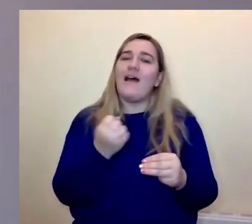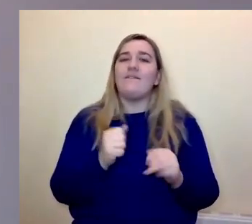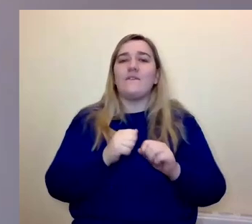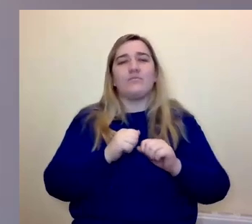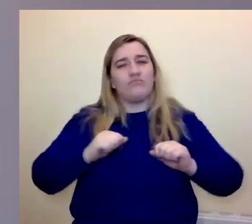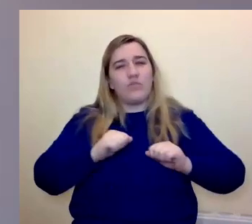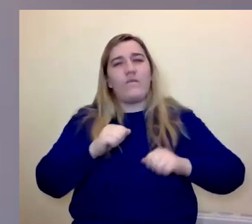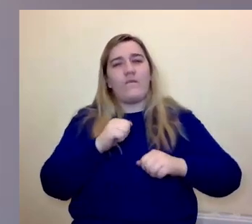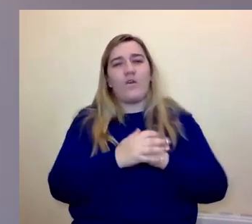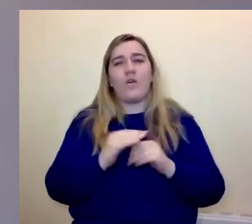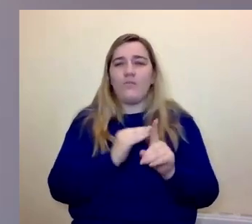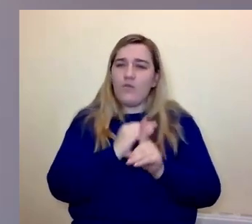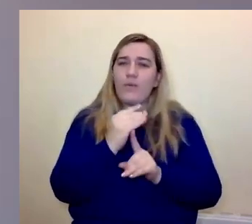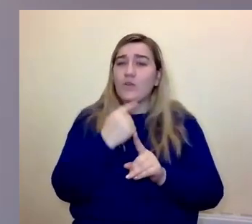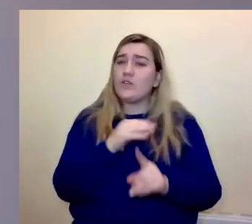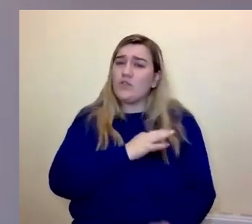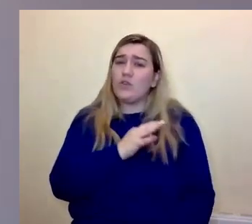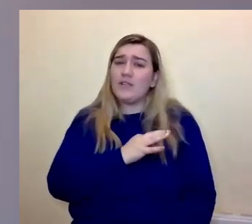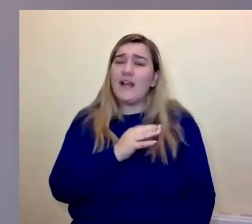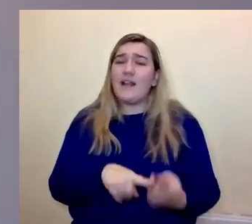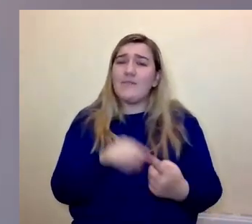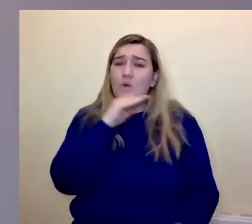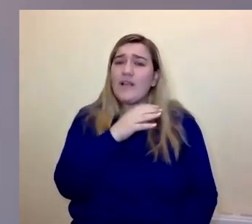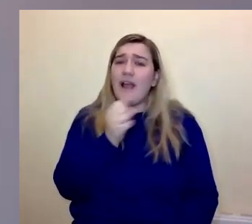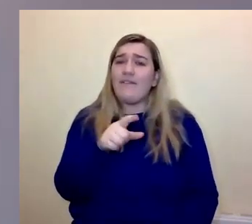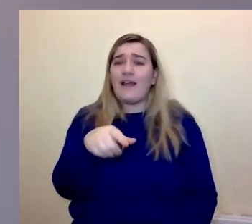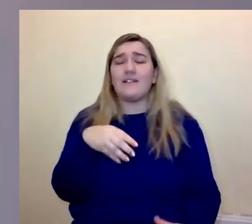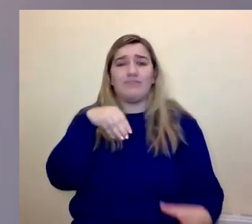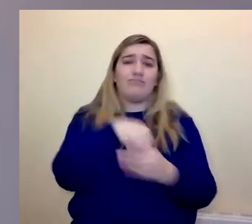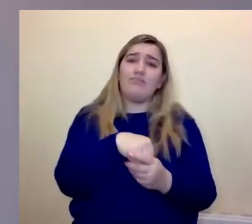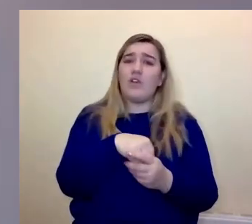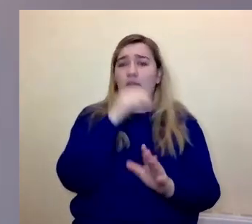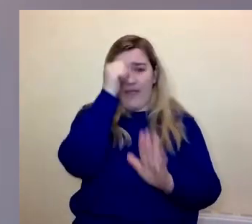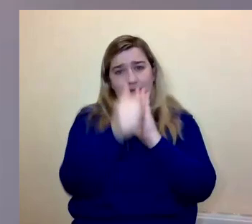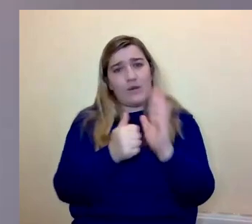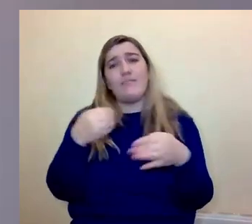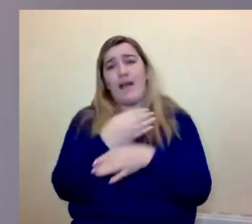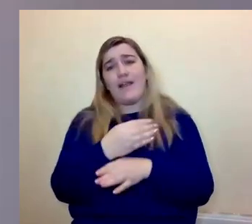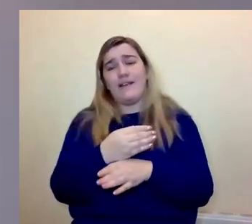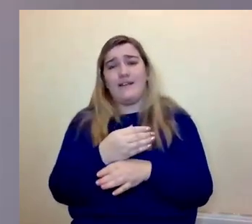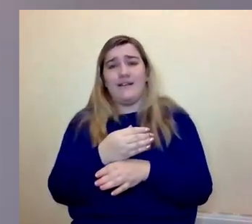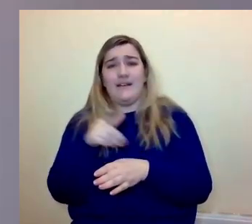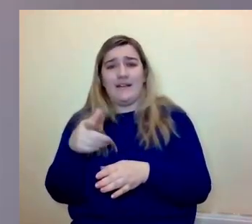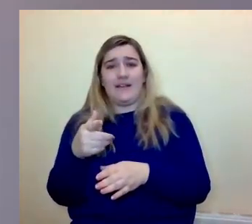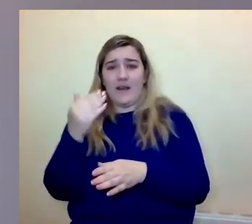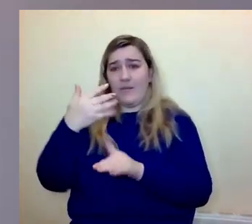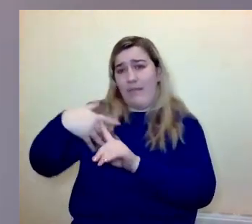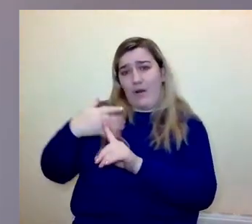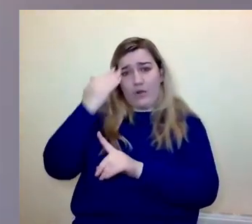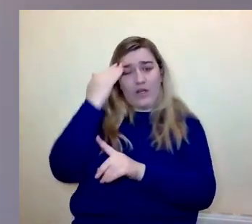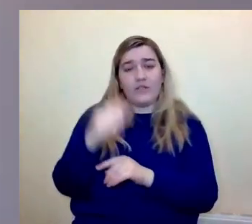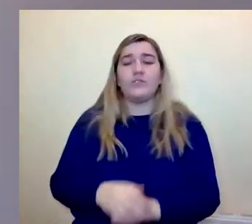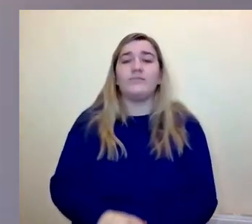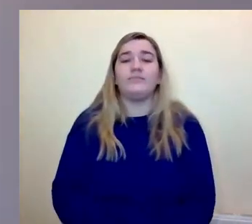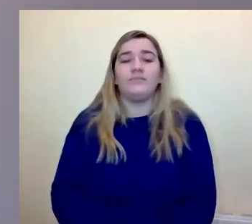but it's so useful, essential to have that input of experts by experience. So if I move now to cutting the